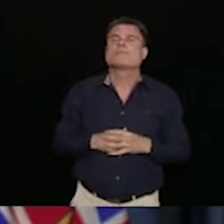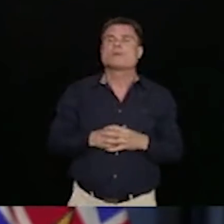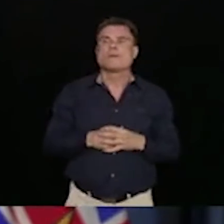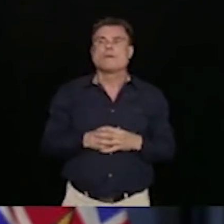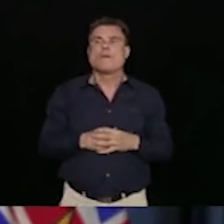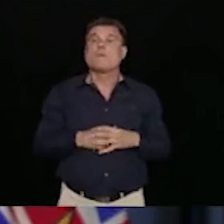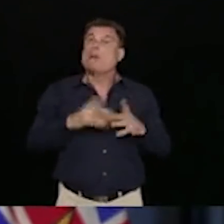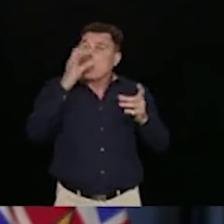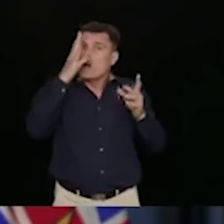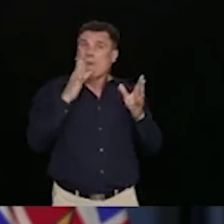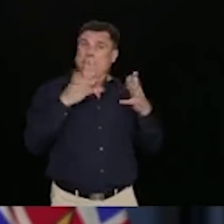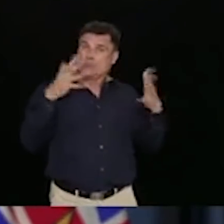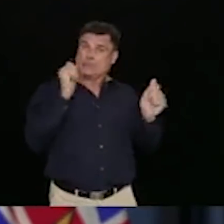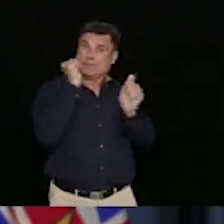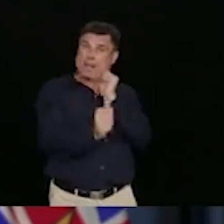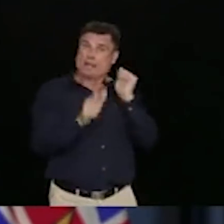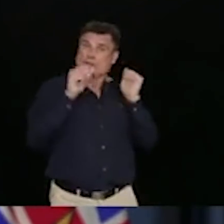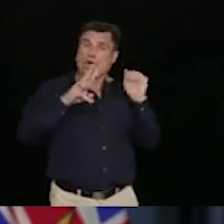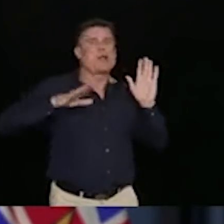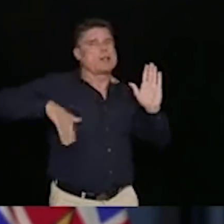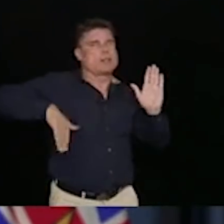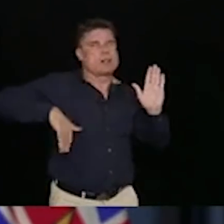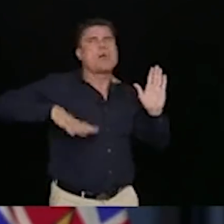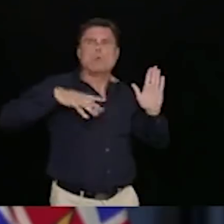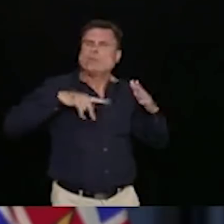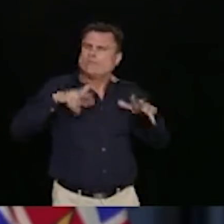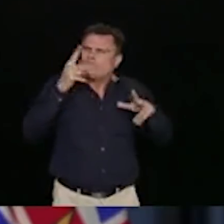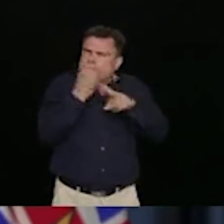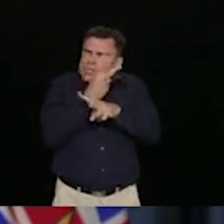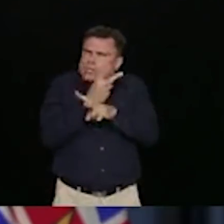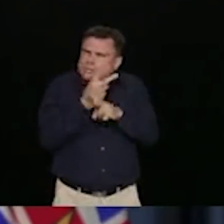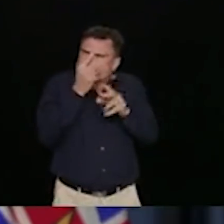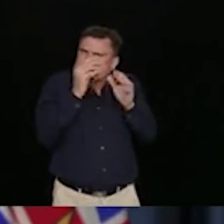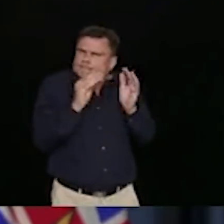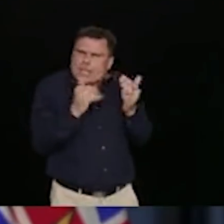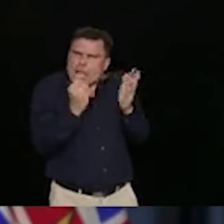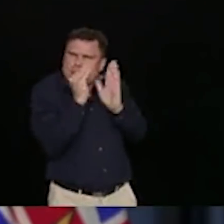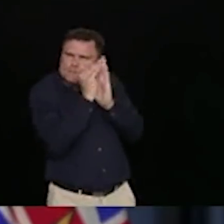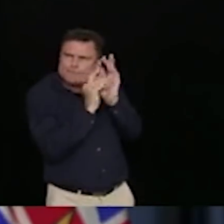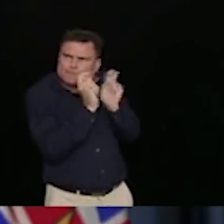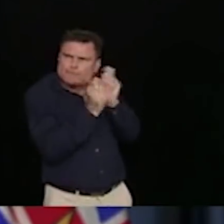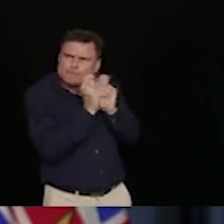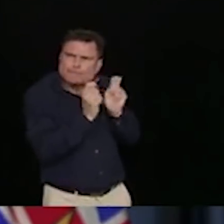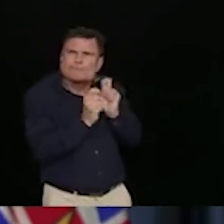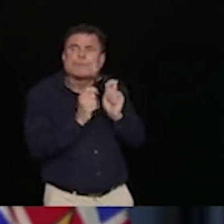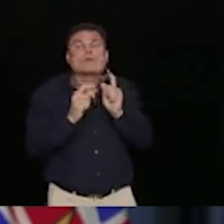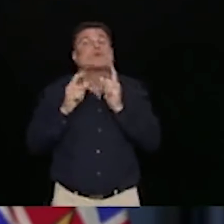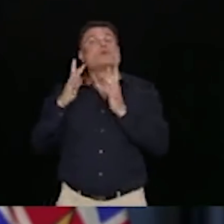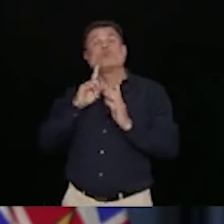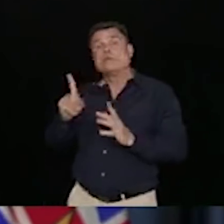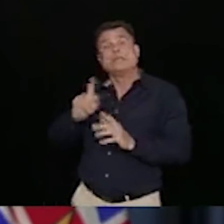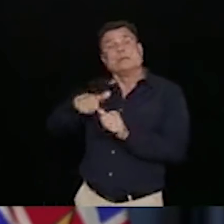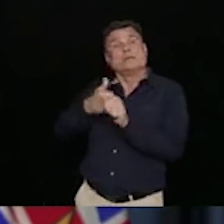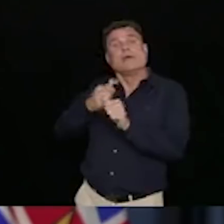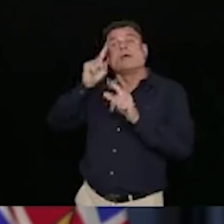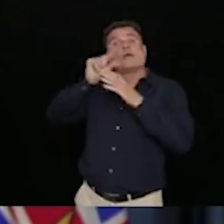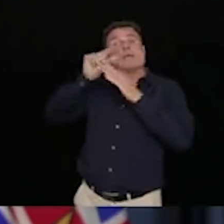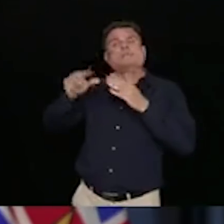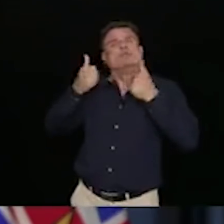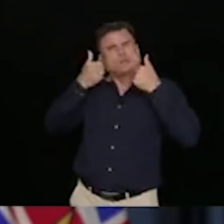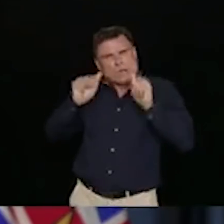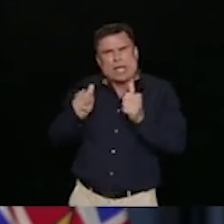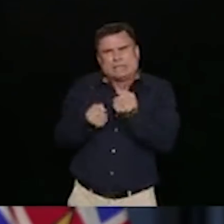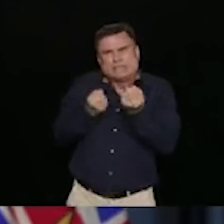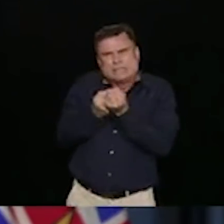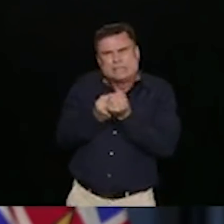everything we can to give parents some confidence that the Crown, the state, will do what we can to help their children when